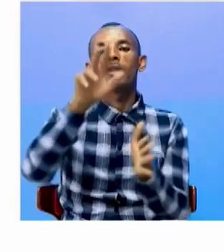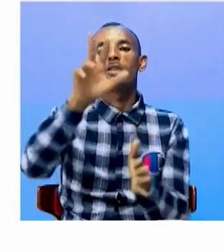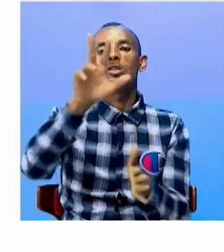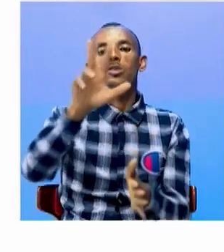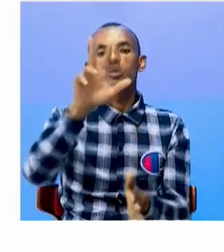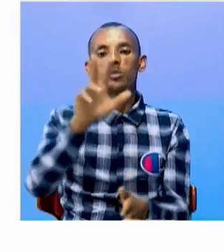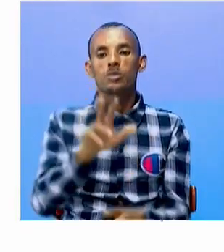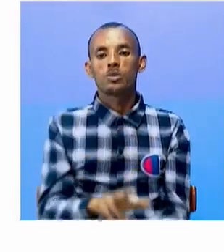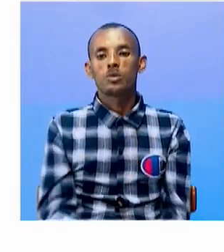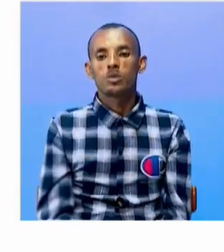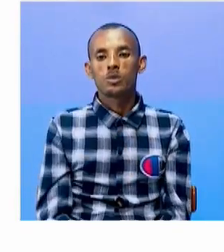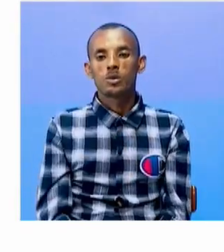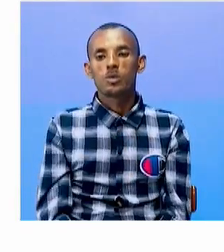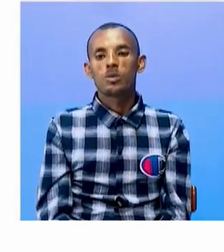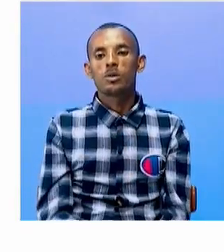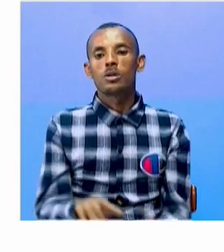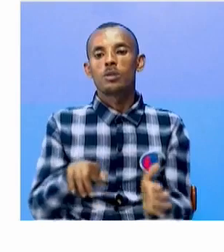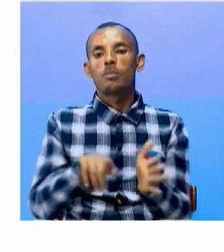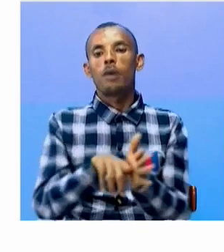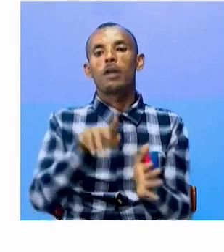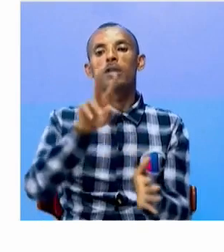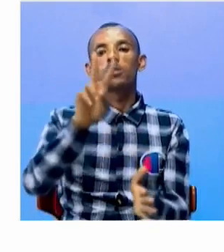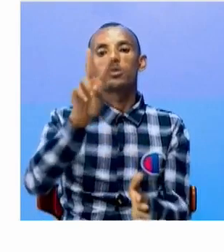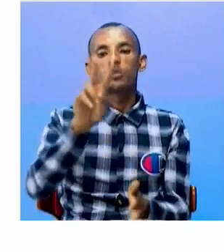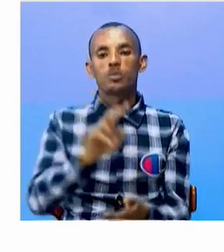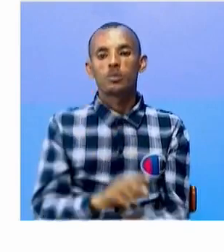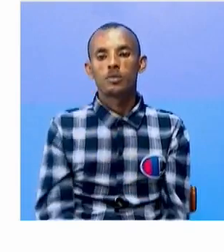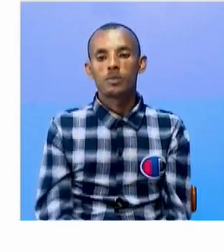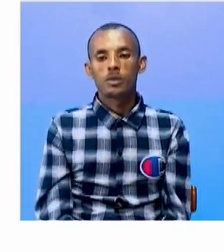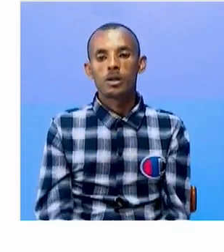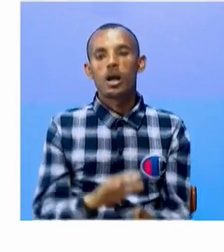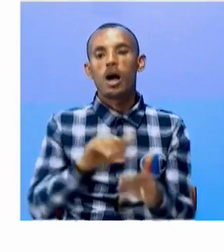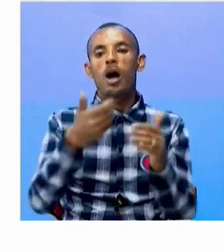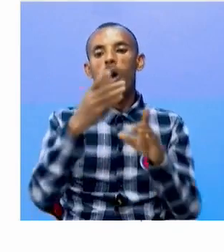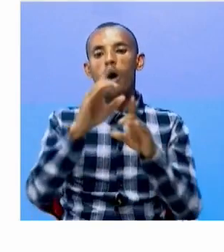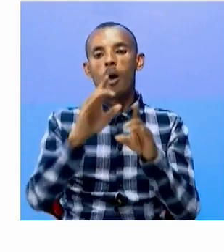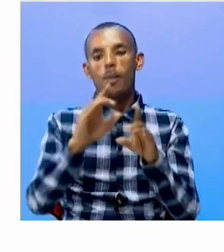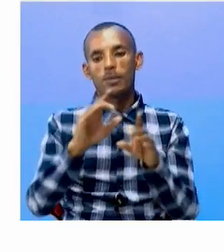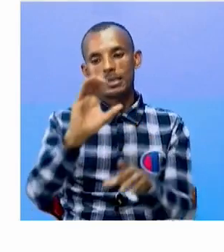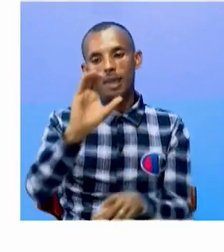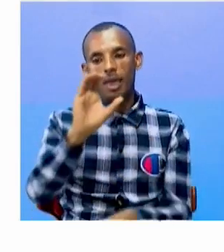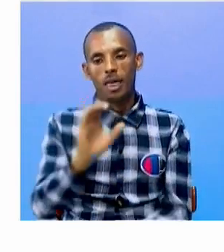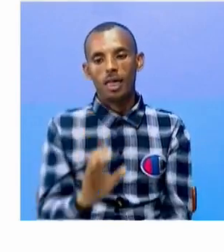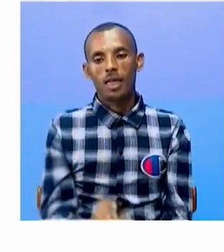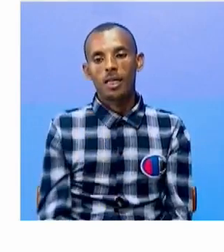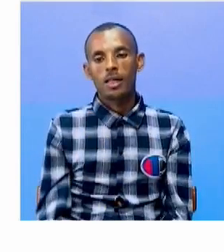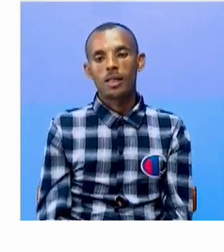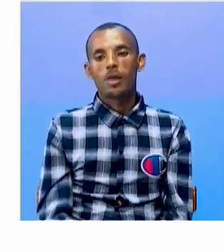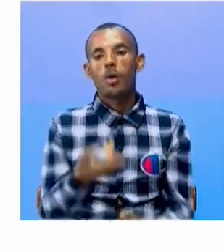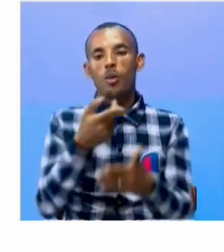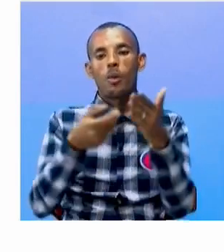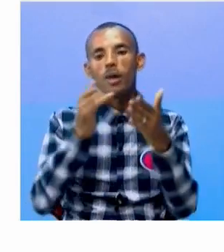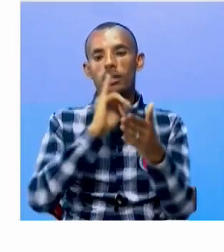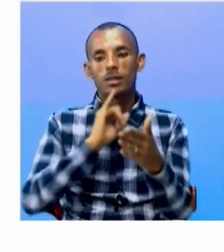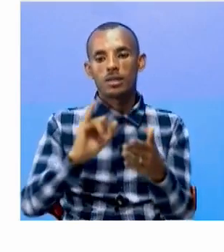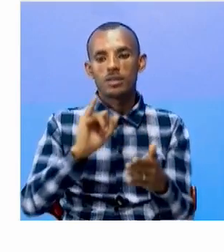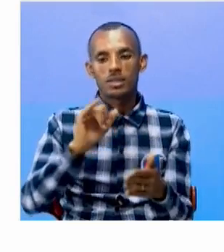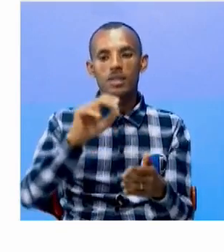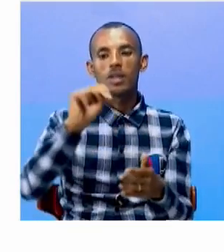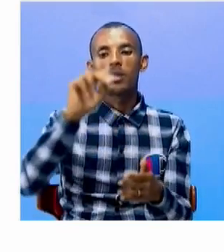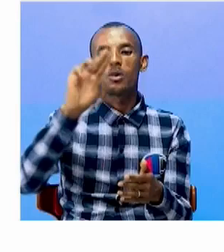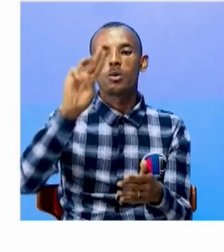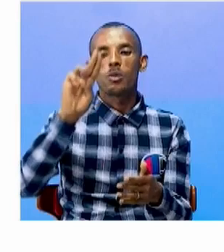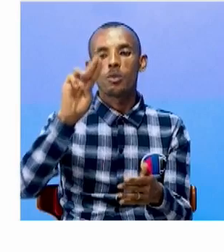numerical factor is -2. How about this one? What is the numerical